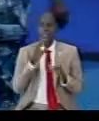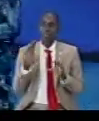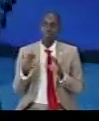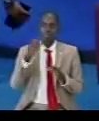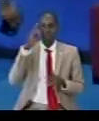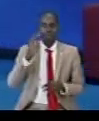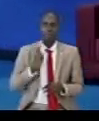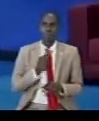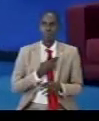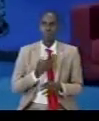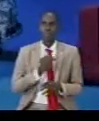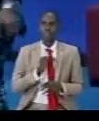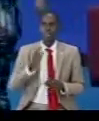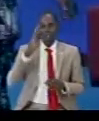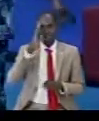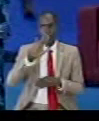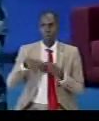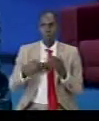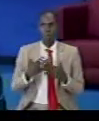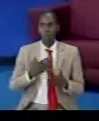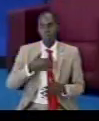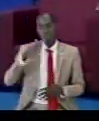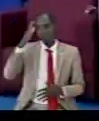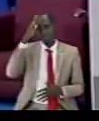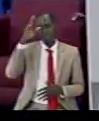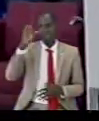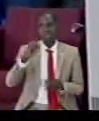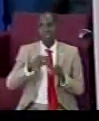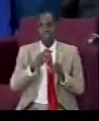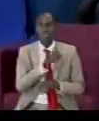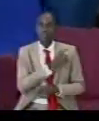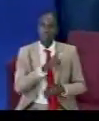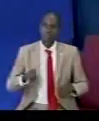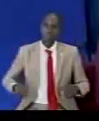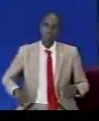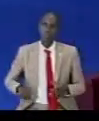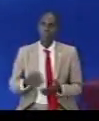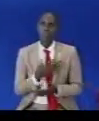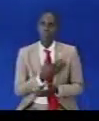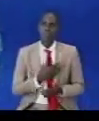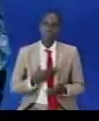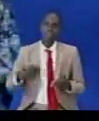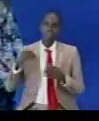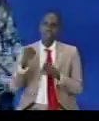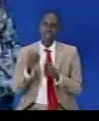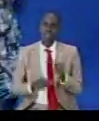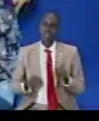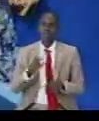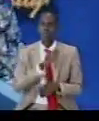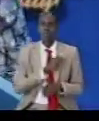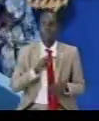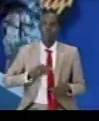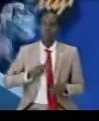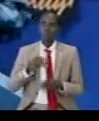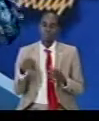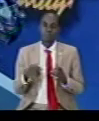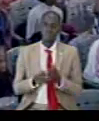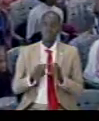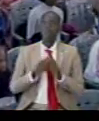all my fathers in the Lord, mothers in the Lord, and every member of this wonderful